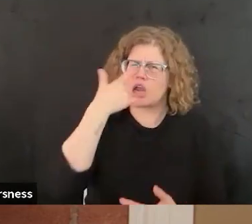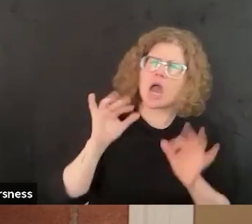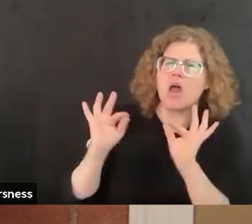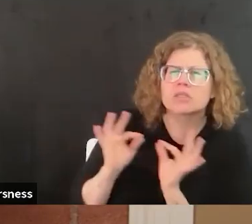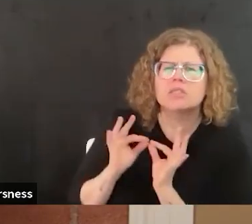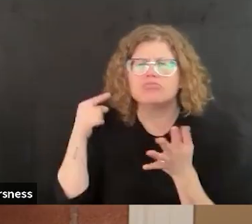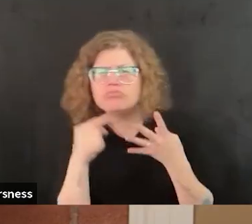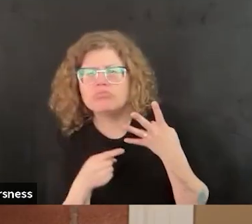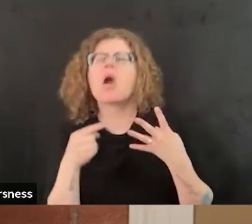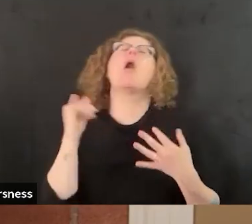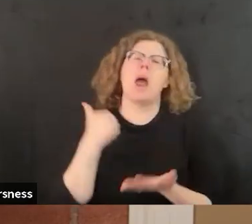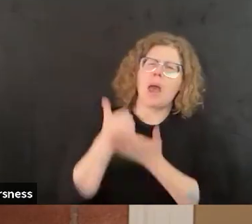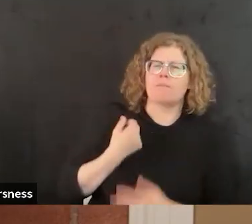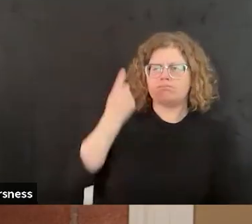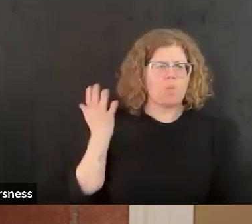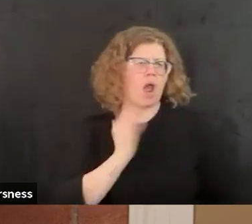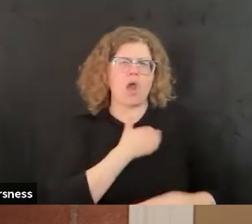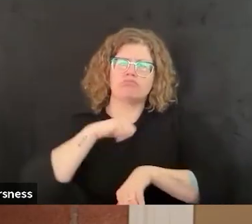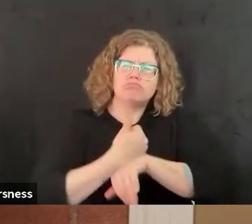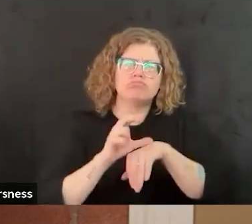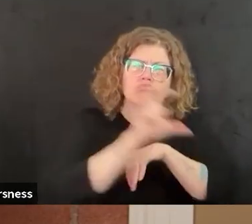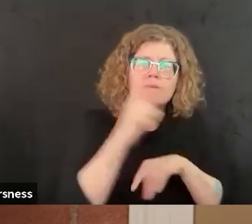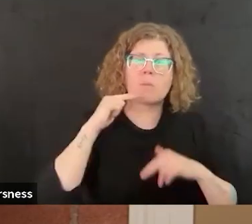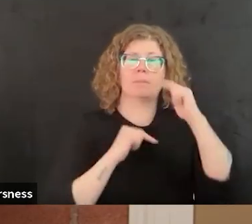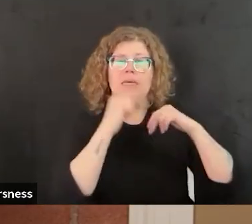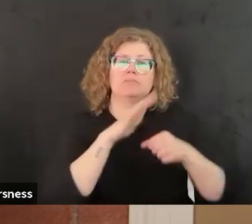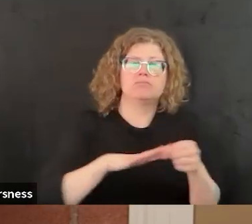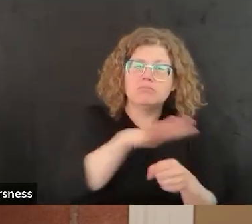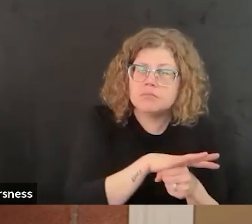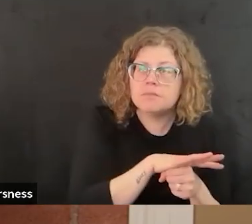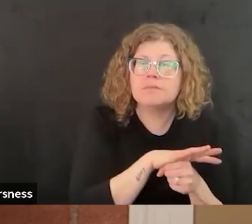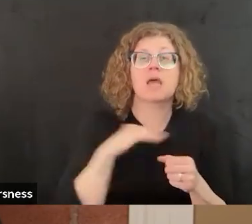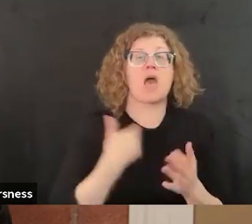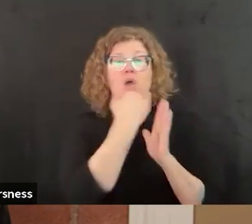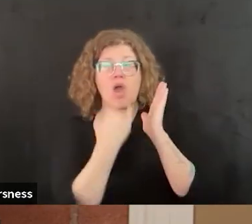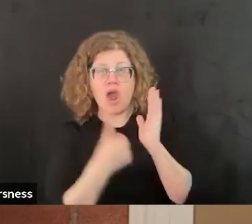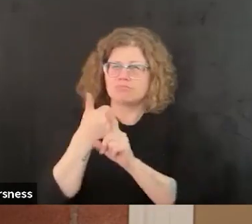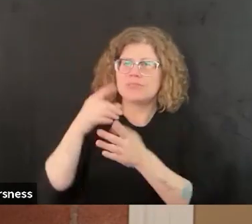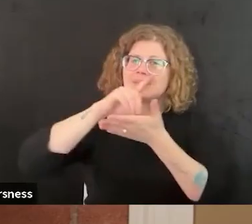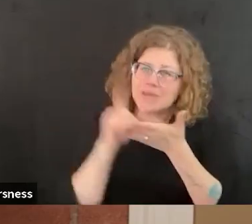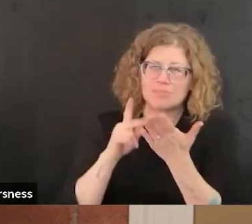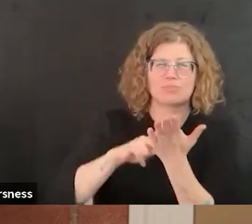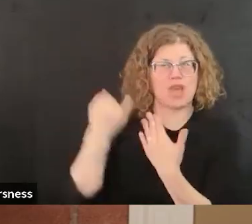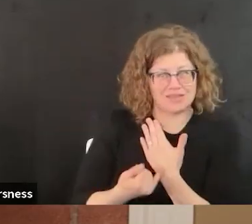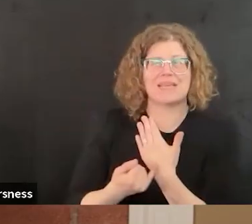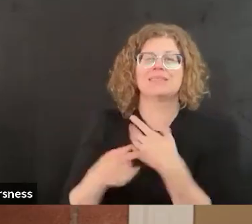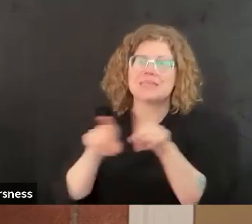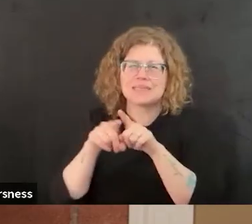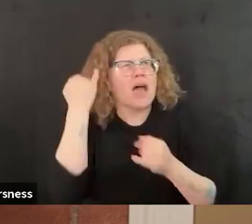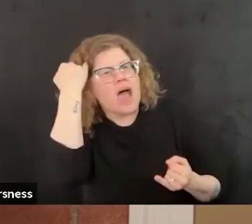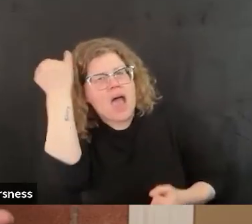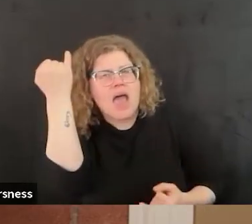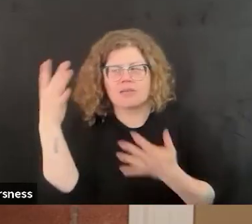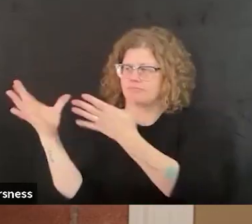much that will cost for us to put in that art in that site. In which case, the artist is responsible for designing that project based